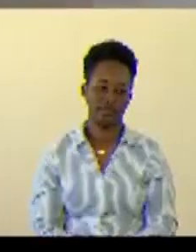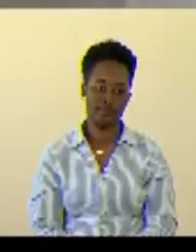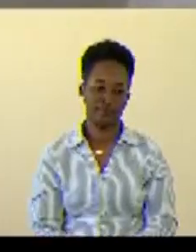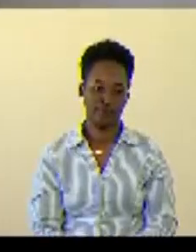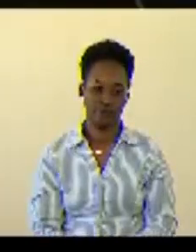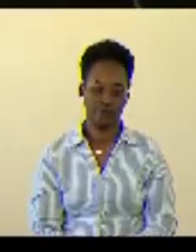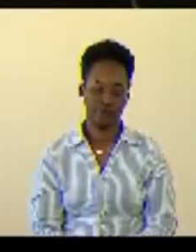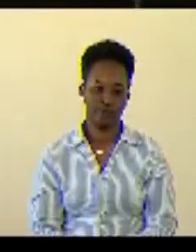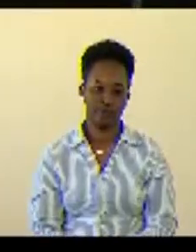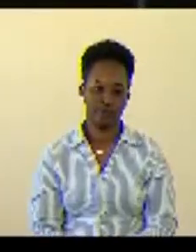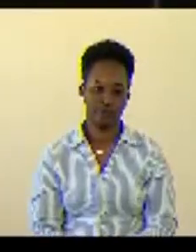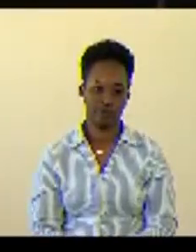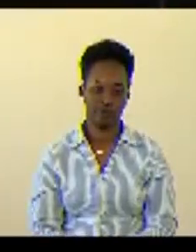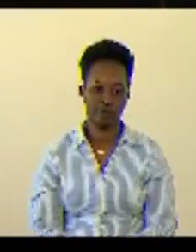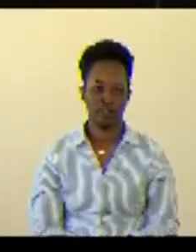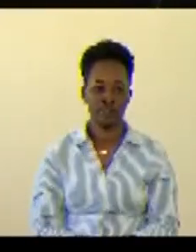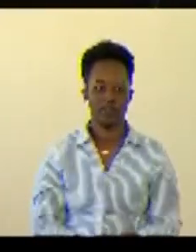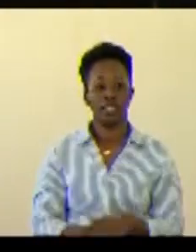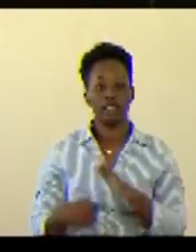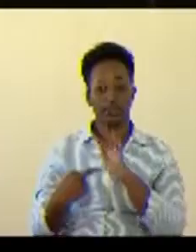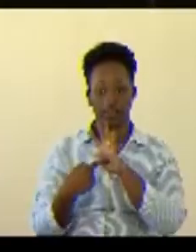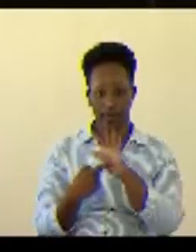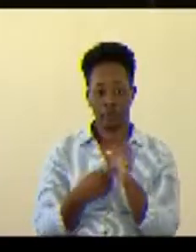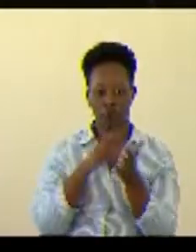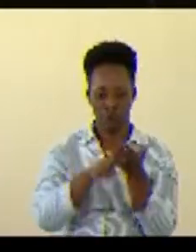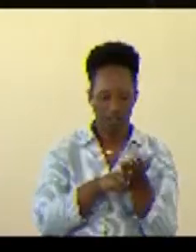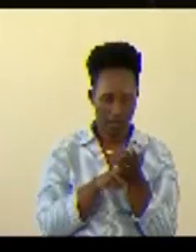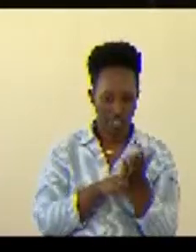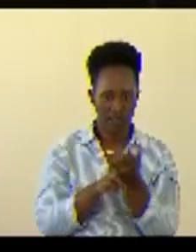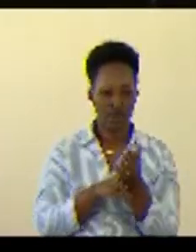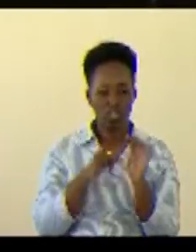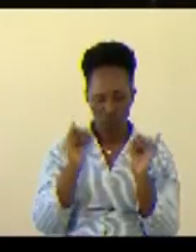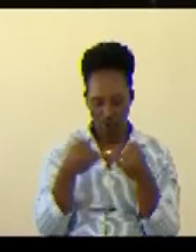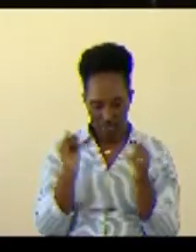solution, I'm going to use it to test the presence of reducing sugars.